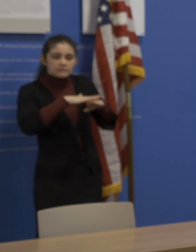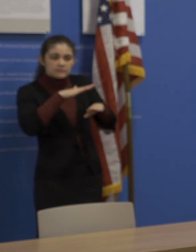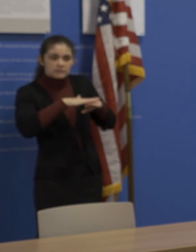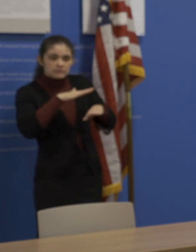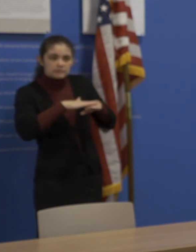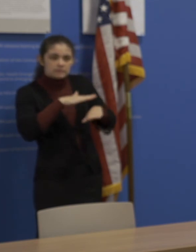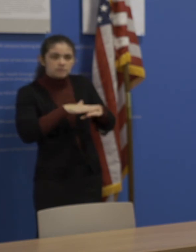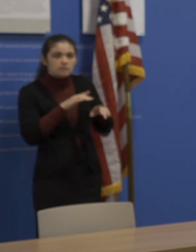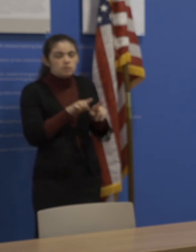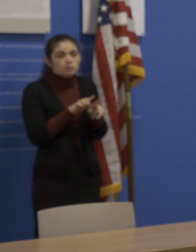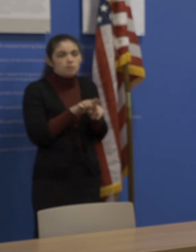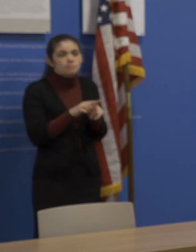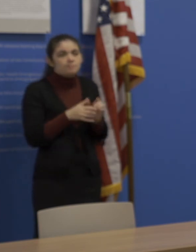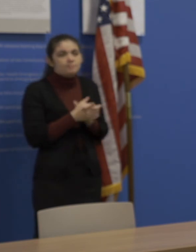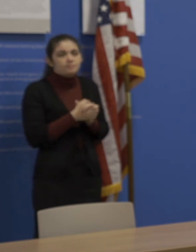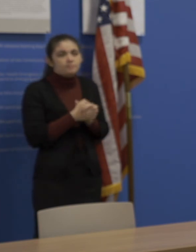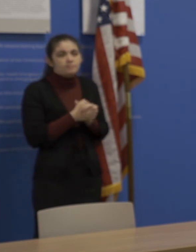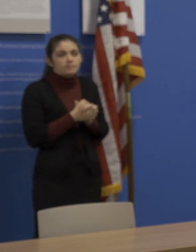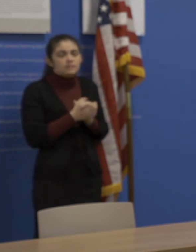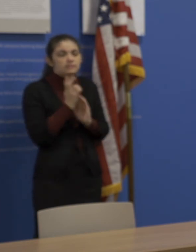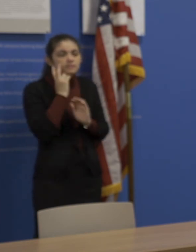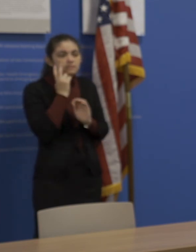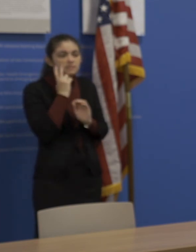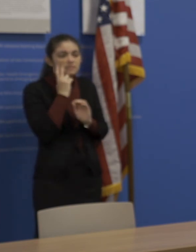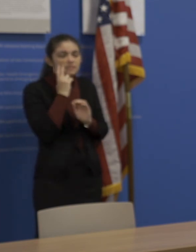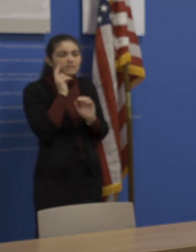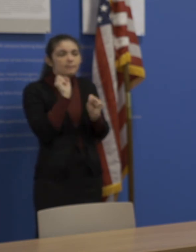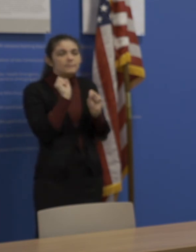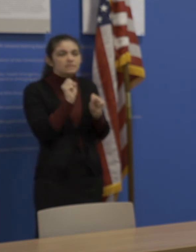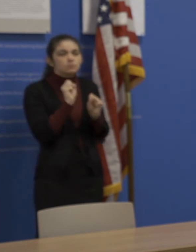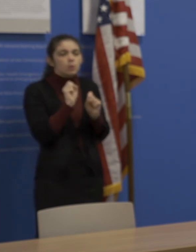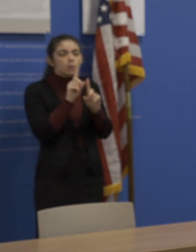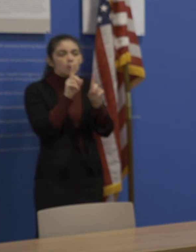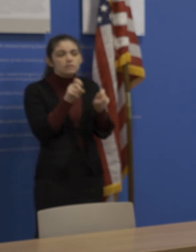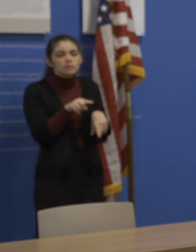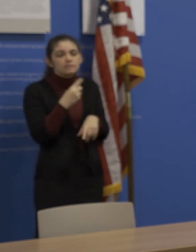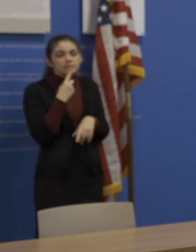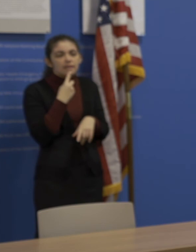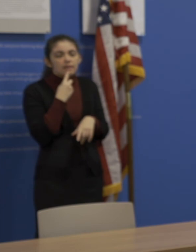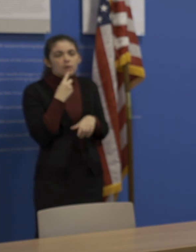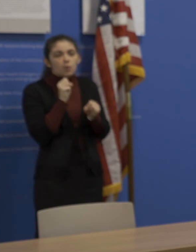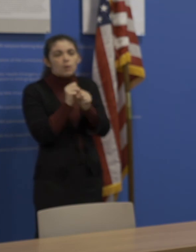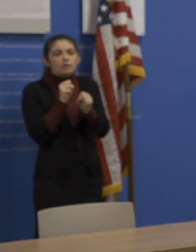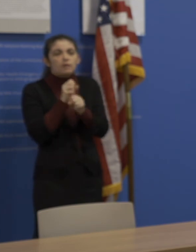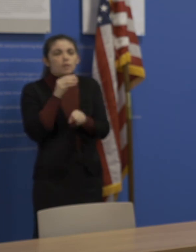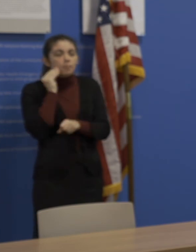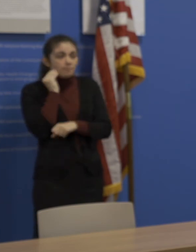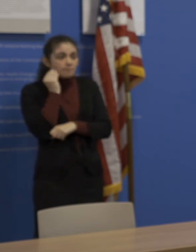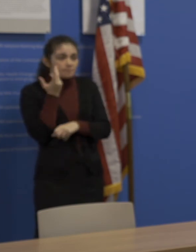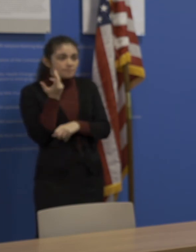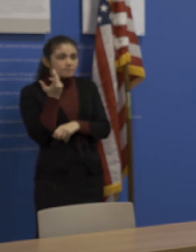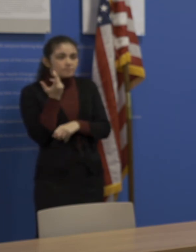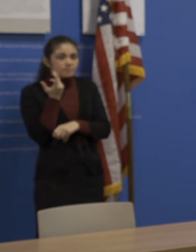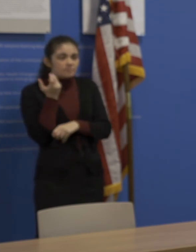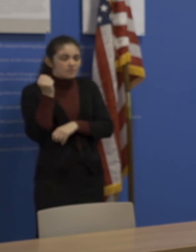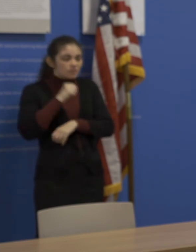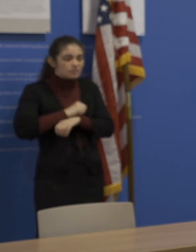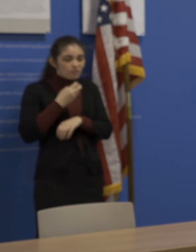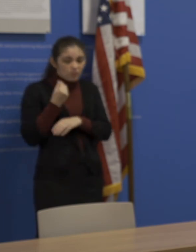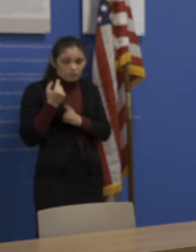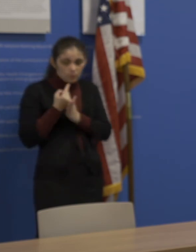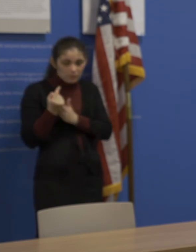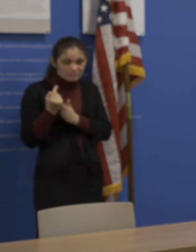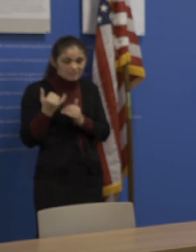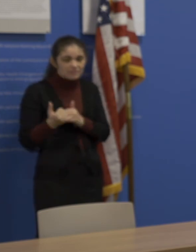caution and look at this critical infrastructure question and say, let's work remotely, let's close down for a few